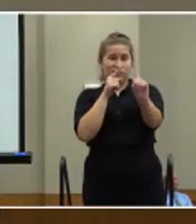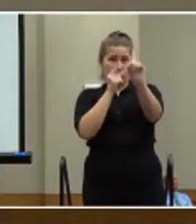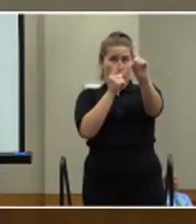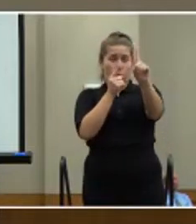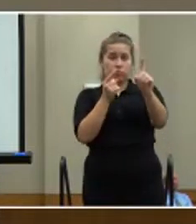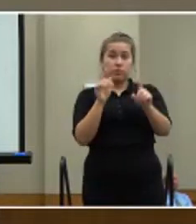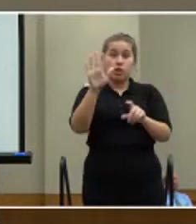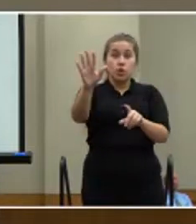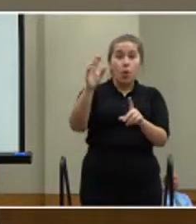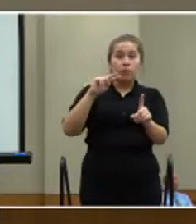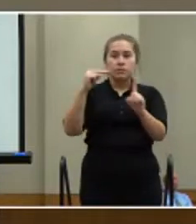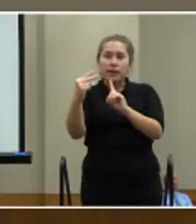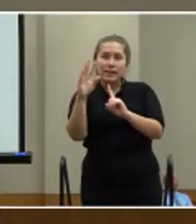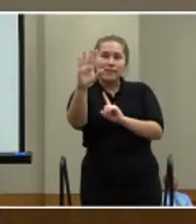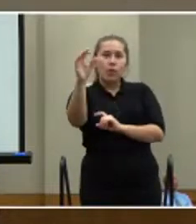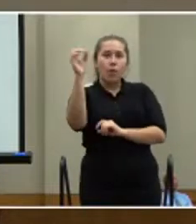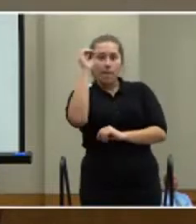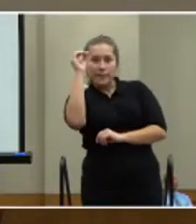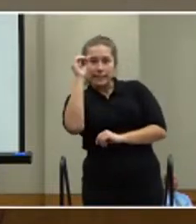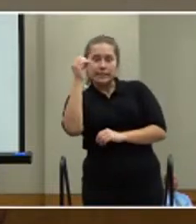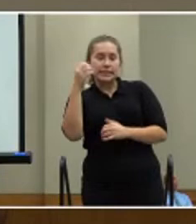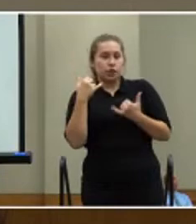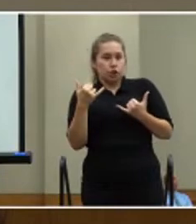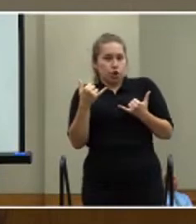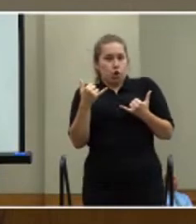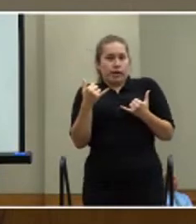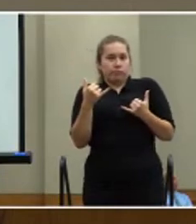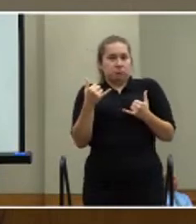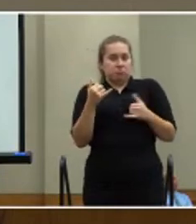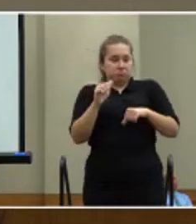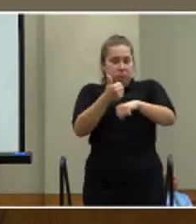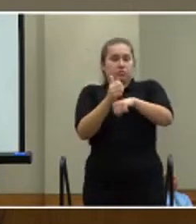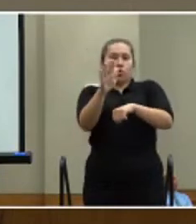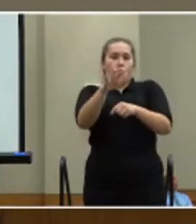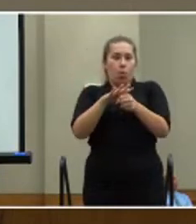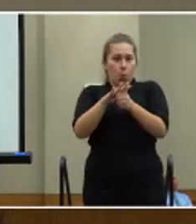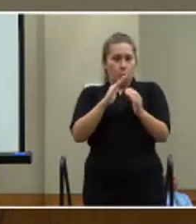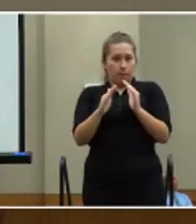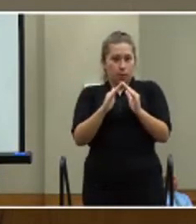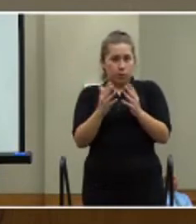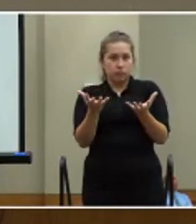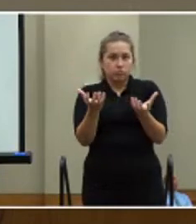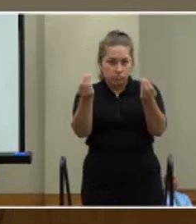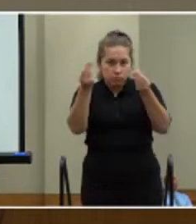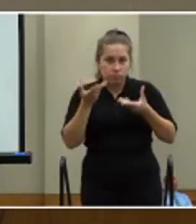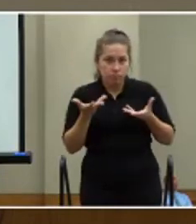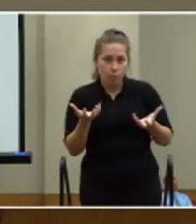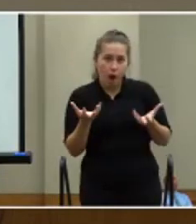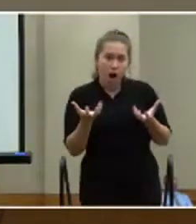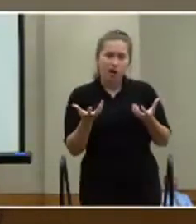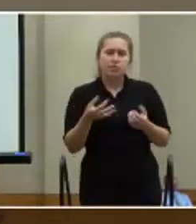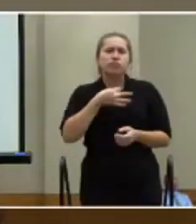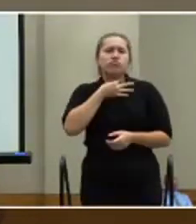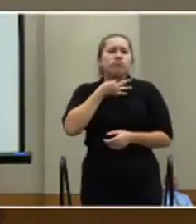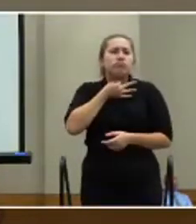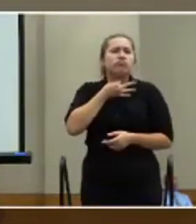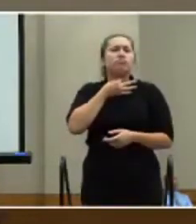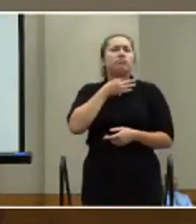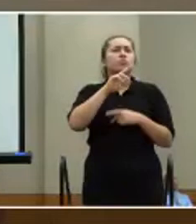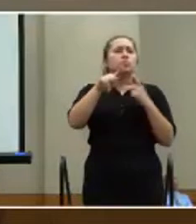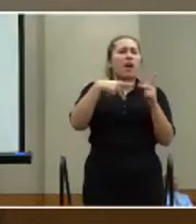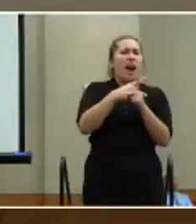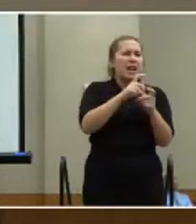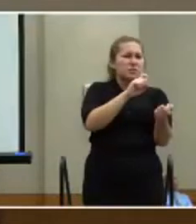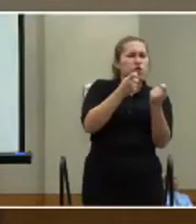hear your perspective on the state of accessibility in your local community. We want to know what changes and